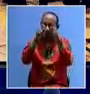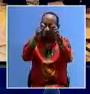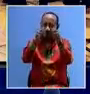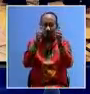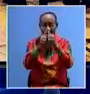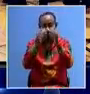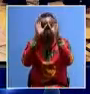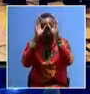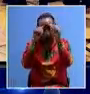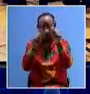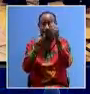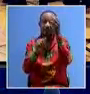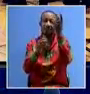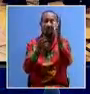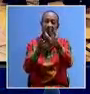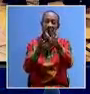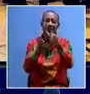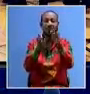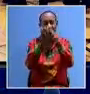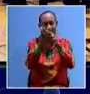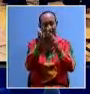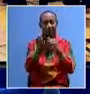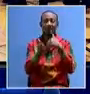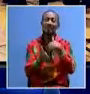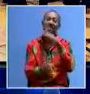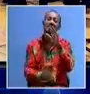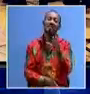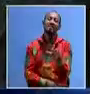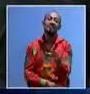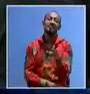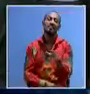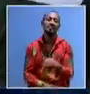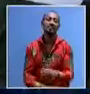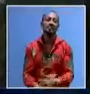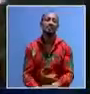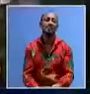president's insignia. Hanok Kasama has the details in this report.